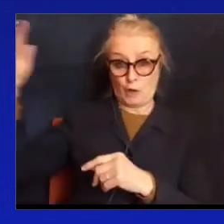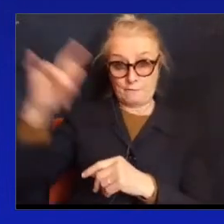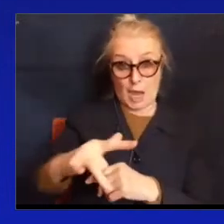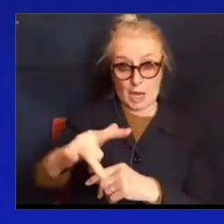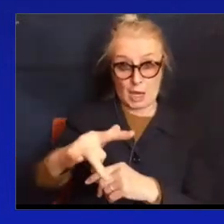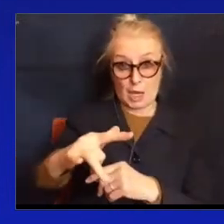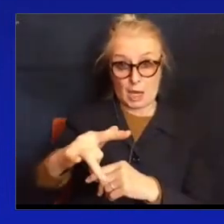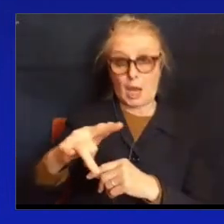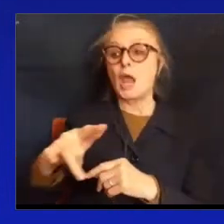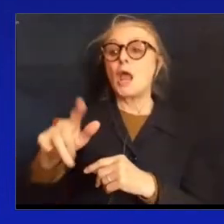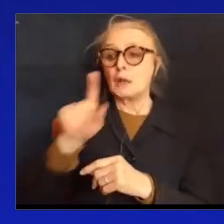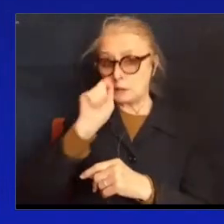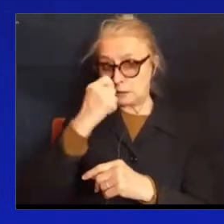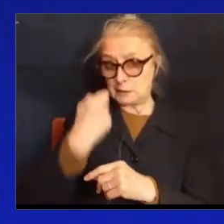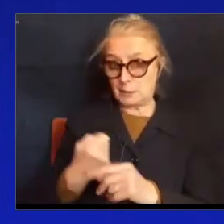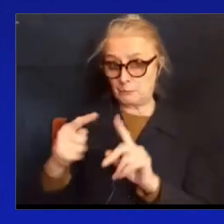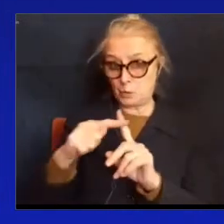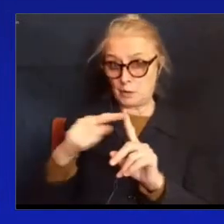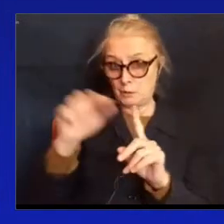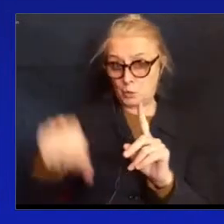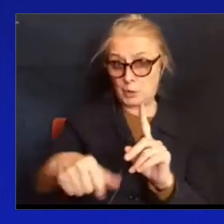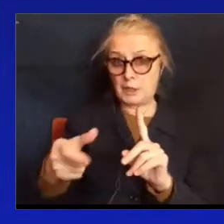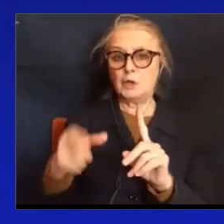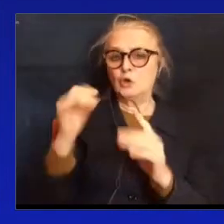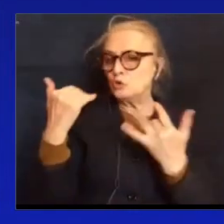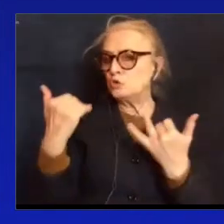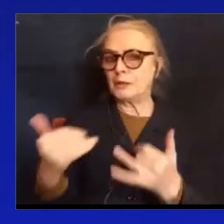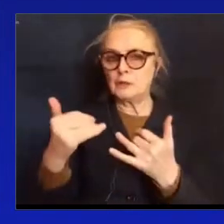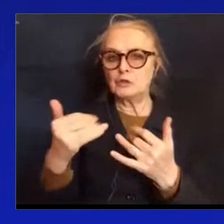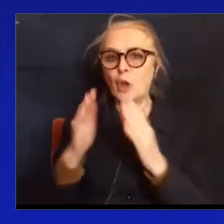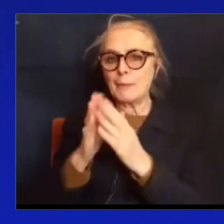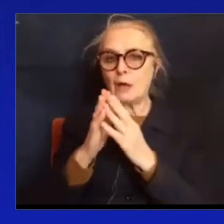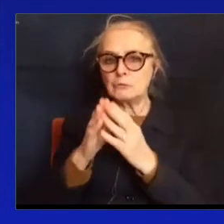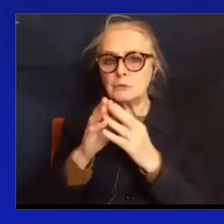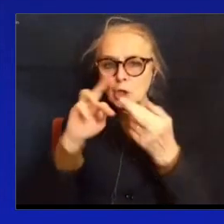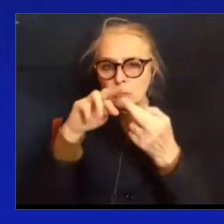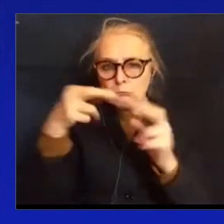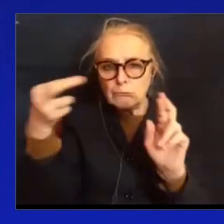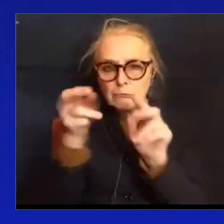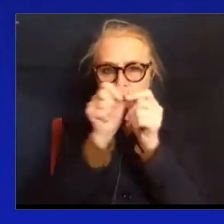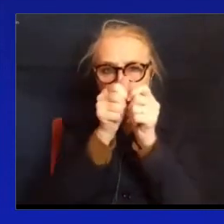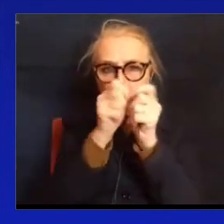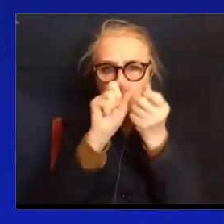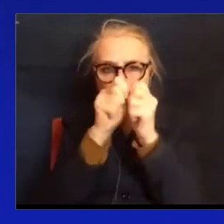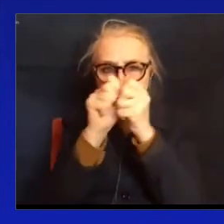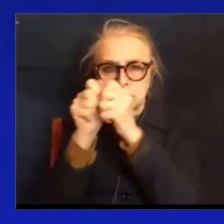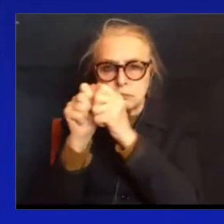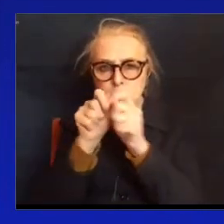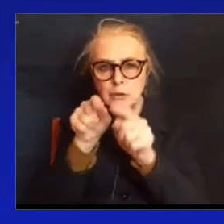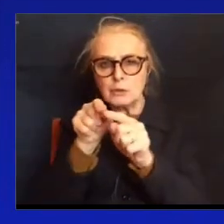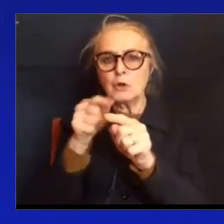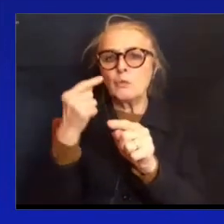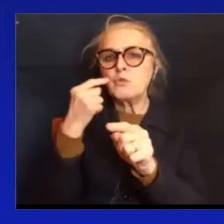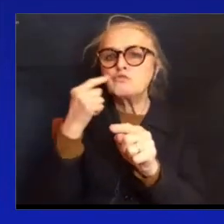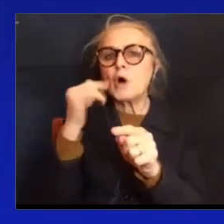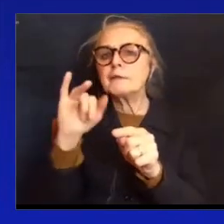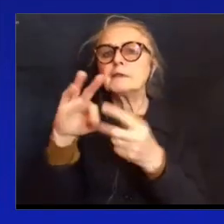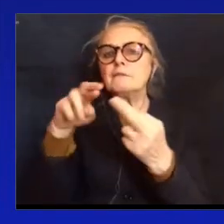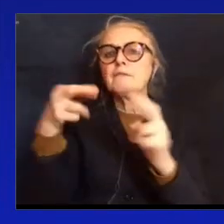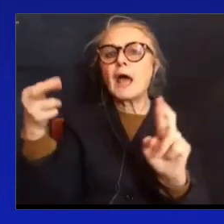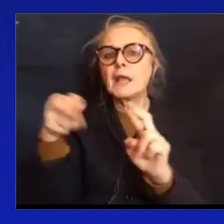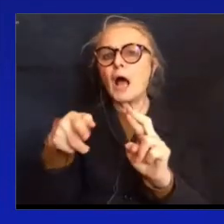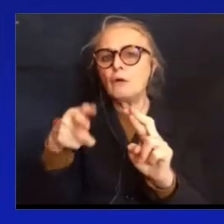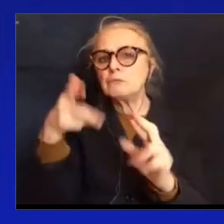sequencing to see, or screening first, and then sequencing to see if it is a variant of concern. I think there's only one